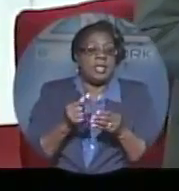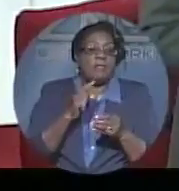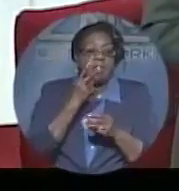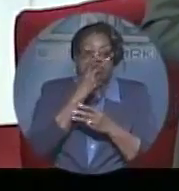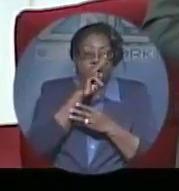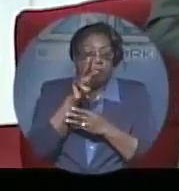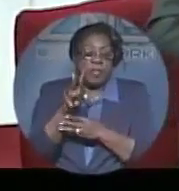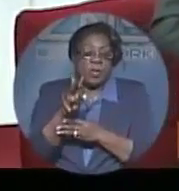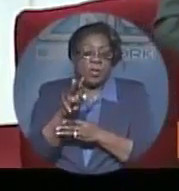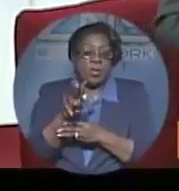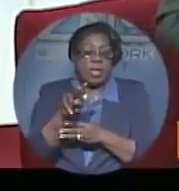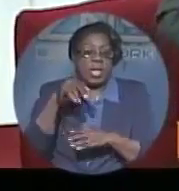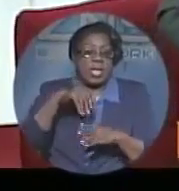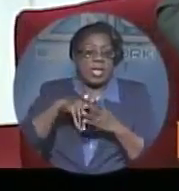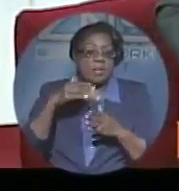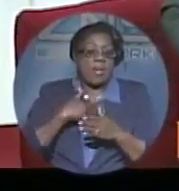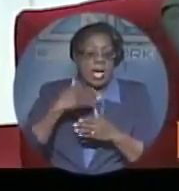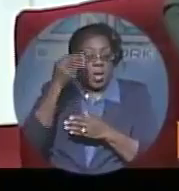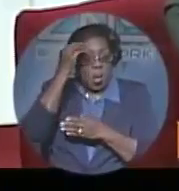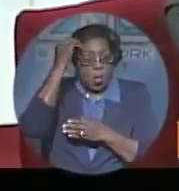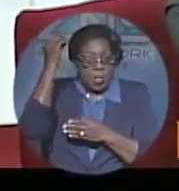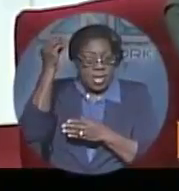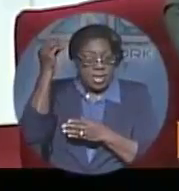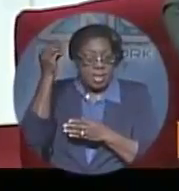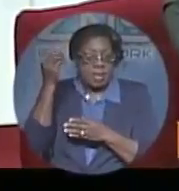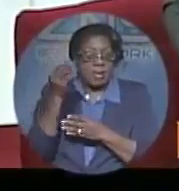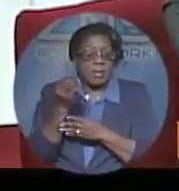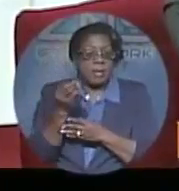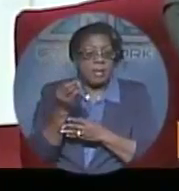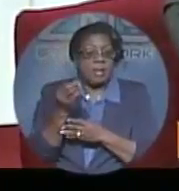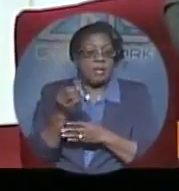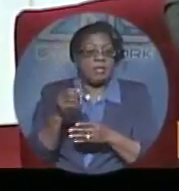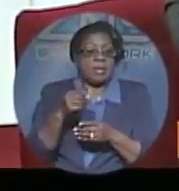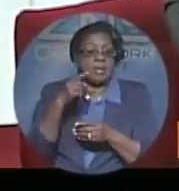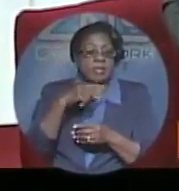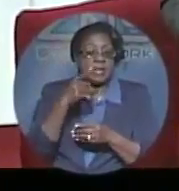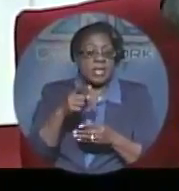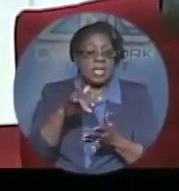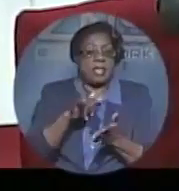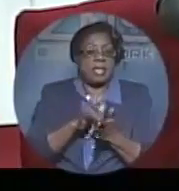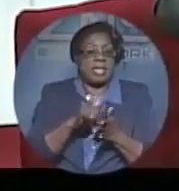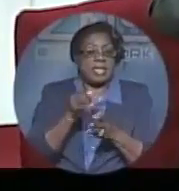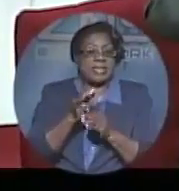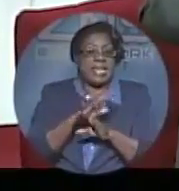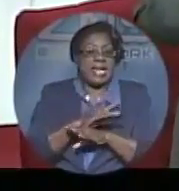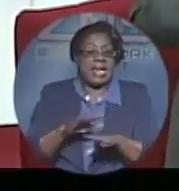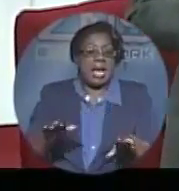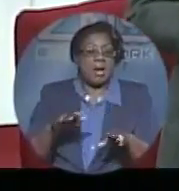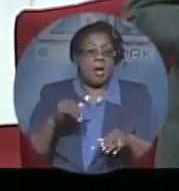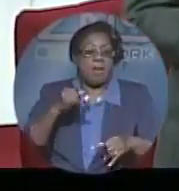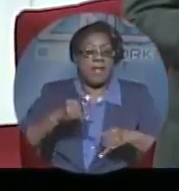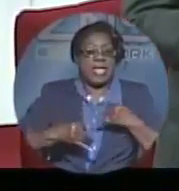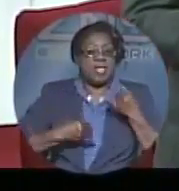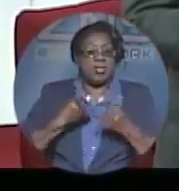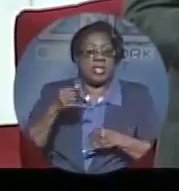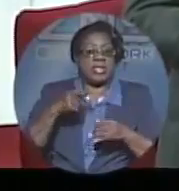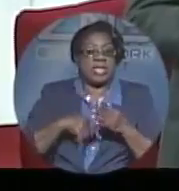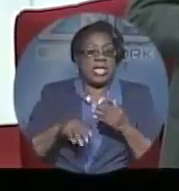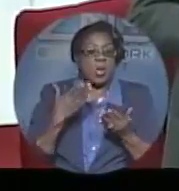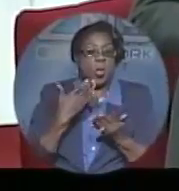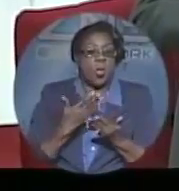view, and in my opinion, perhaps suggests a lack of interest in the welfare,